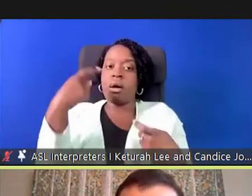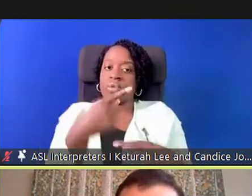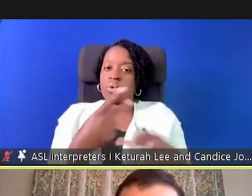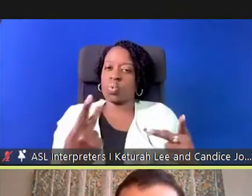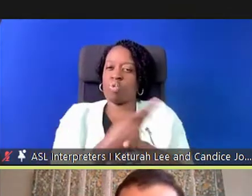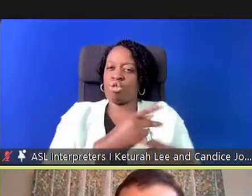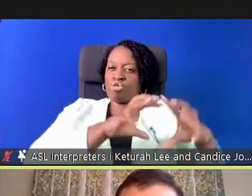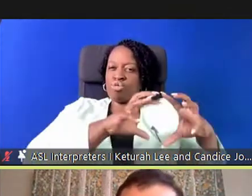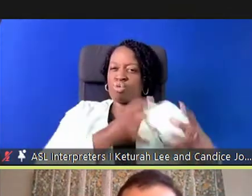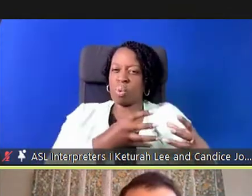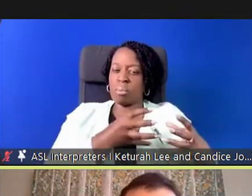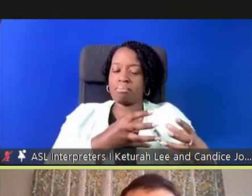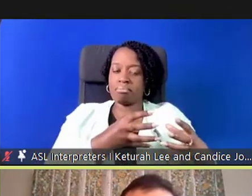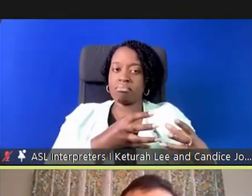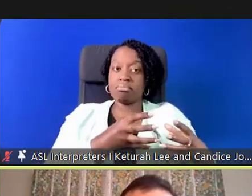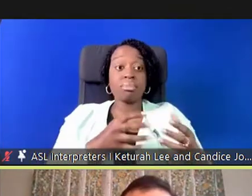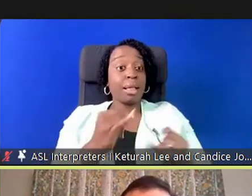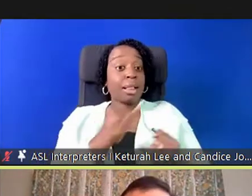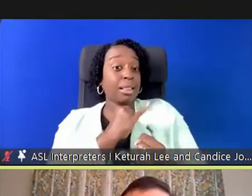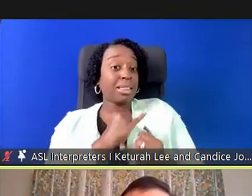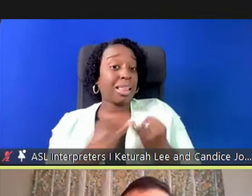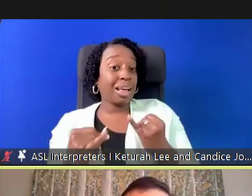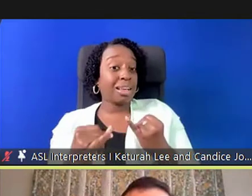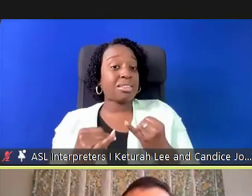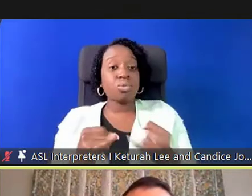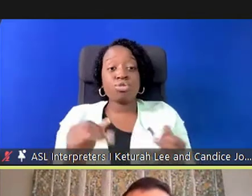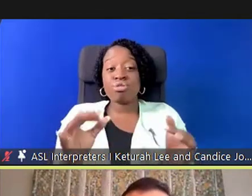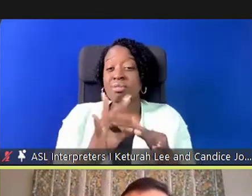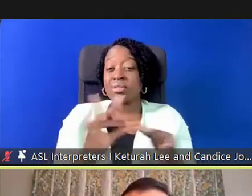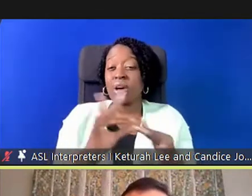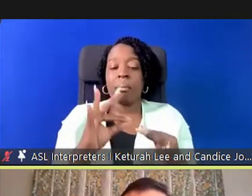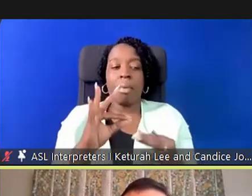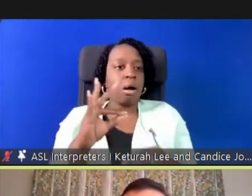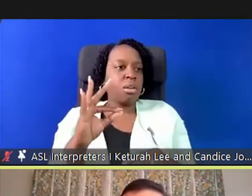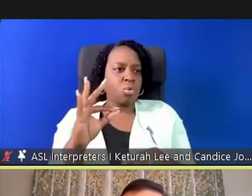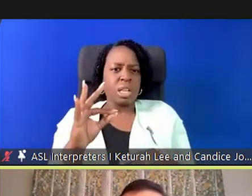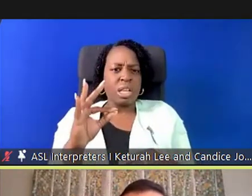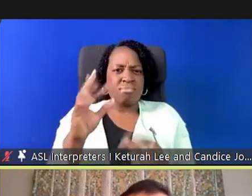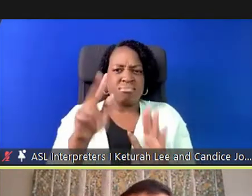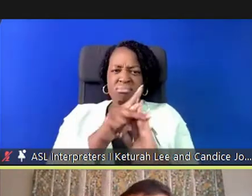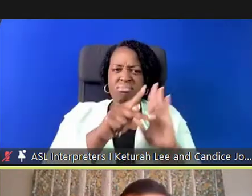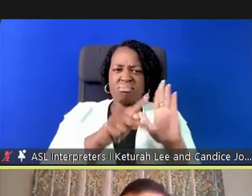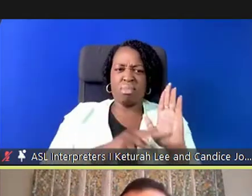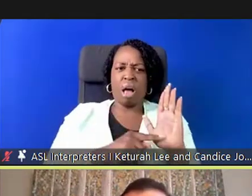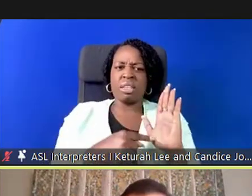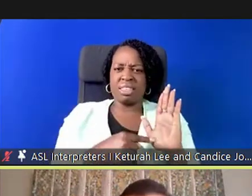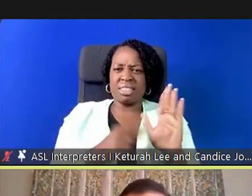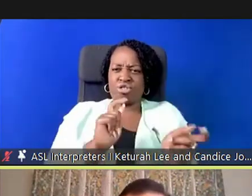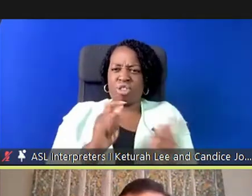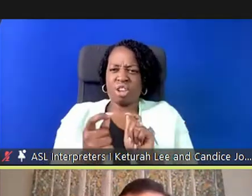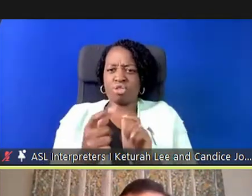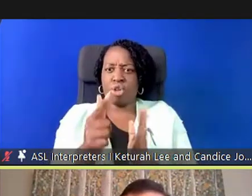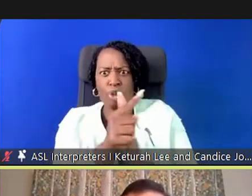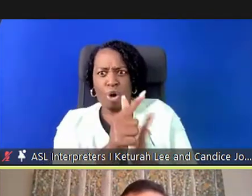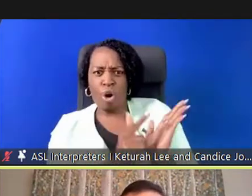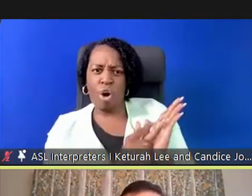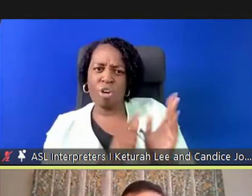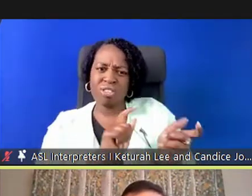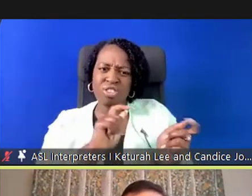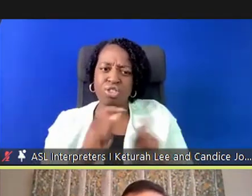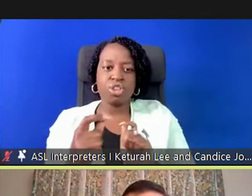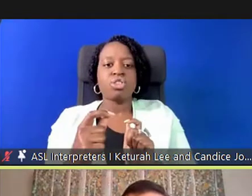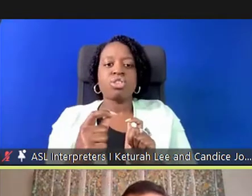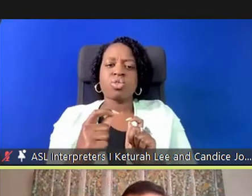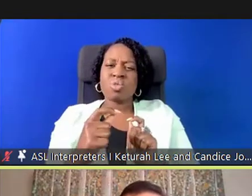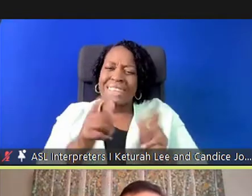policy implications. Social isolation and loneliness were highly prevalent many years prior to death.